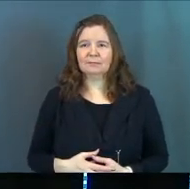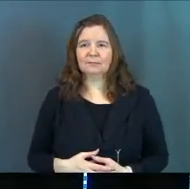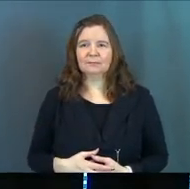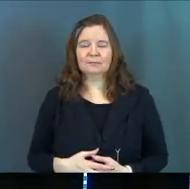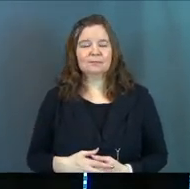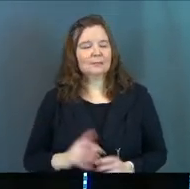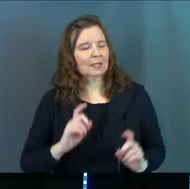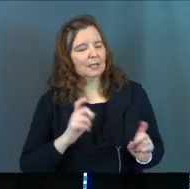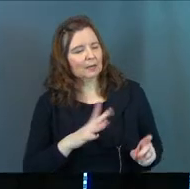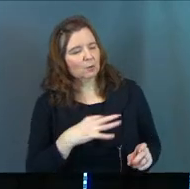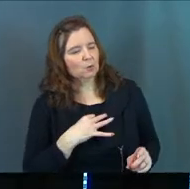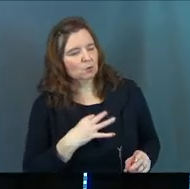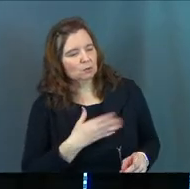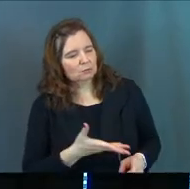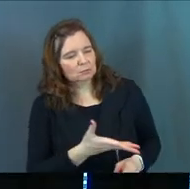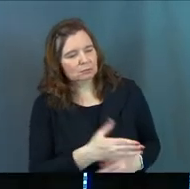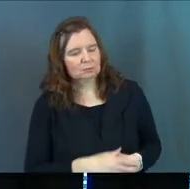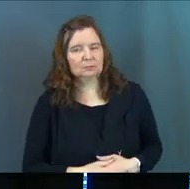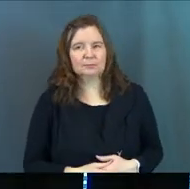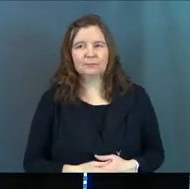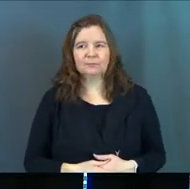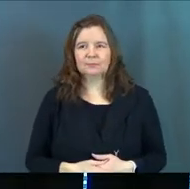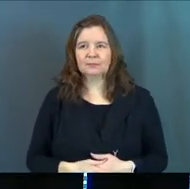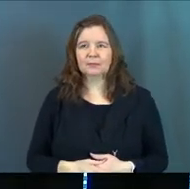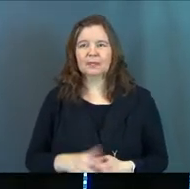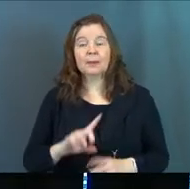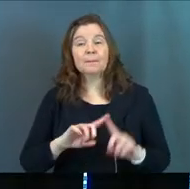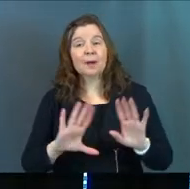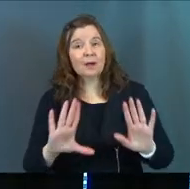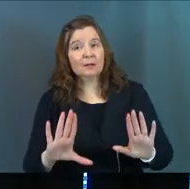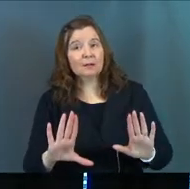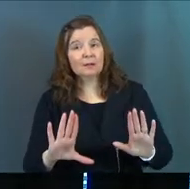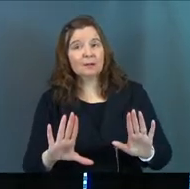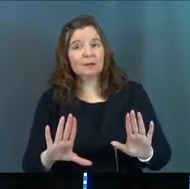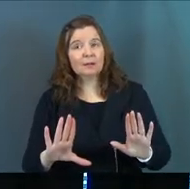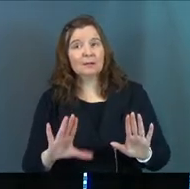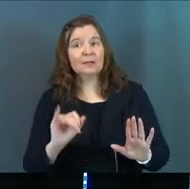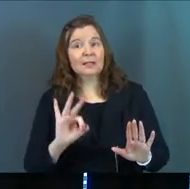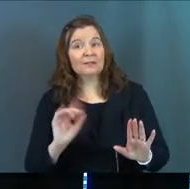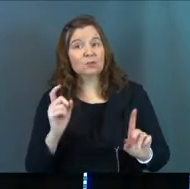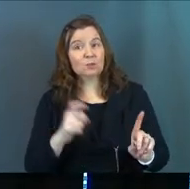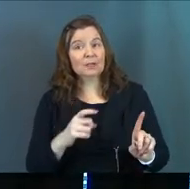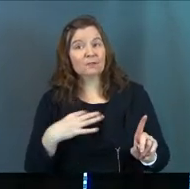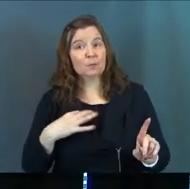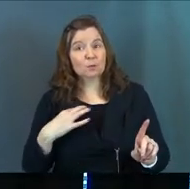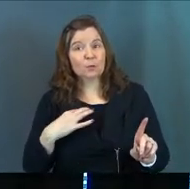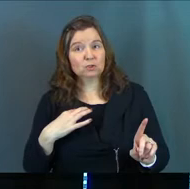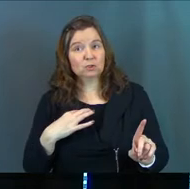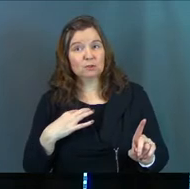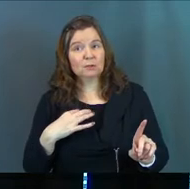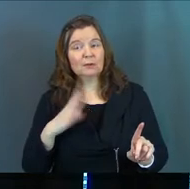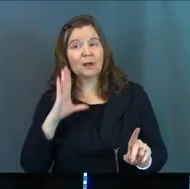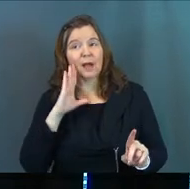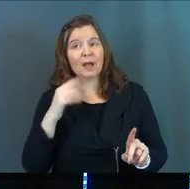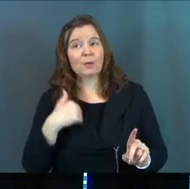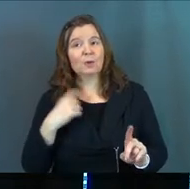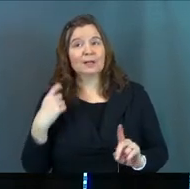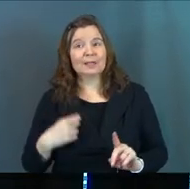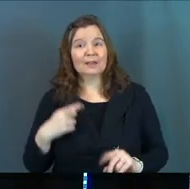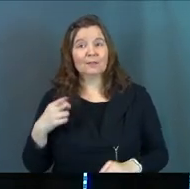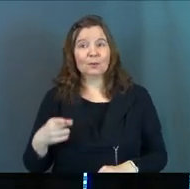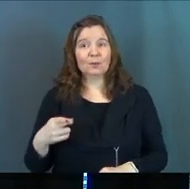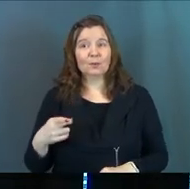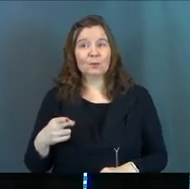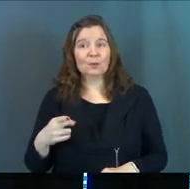It's like, I want you to give him your sweatshirt. And he's like, but here's the thing. If you give him your sweatshirt, I'm going to give